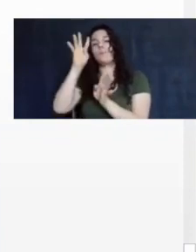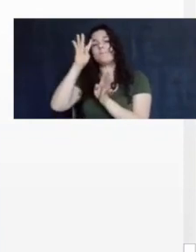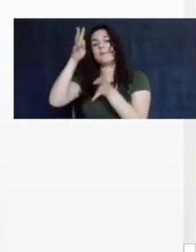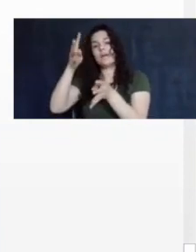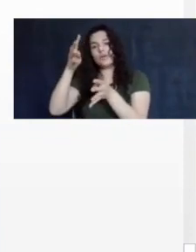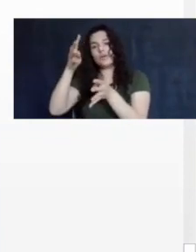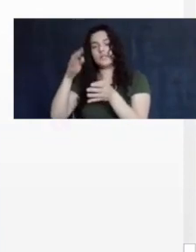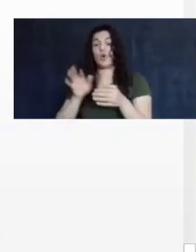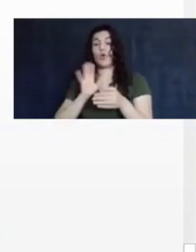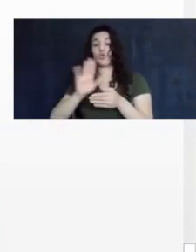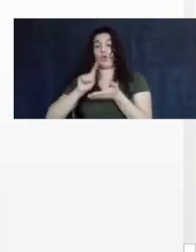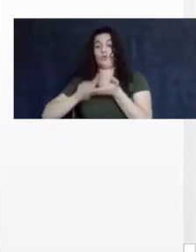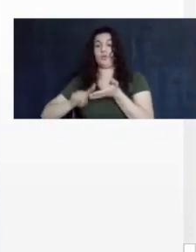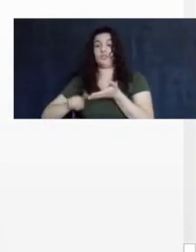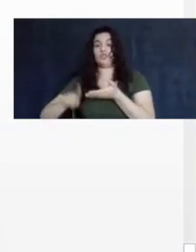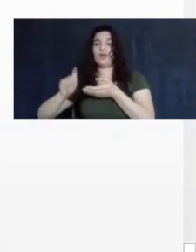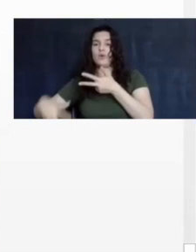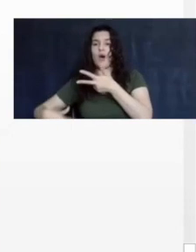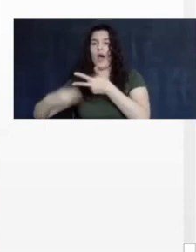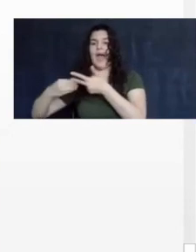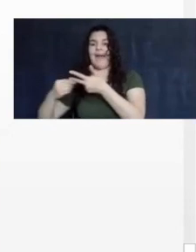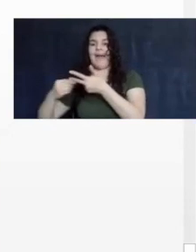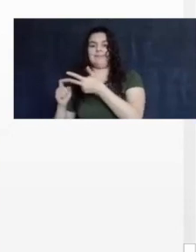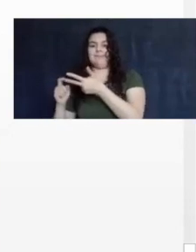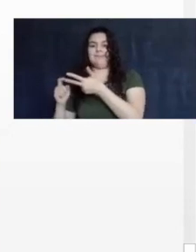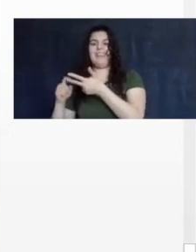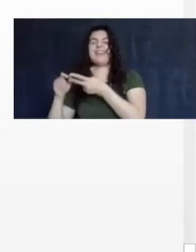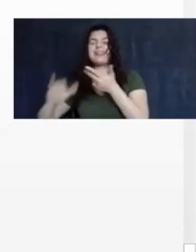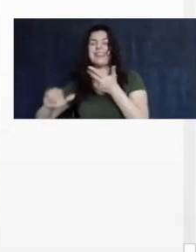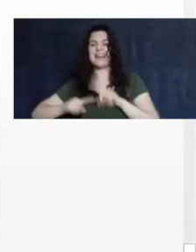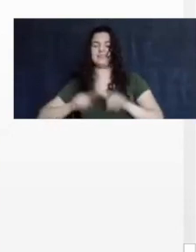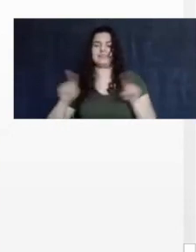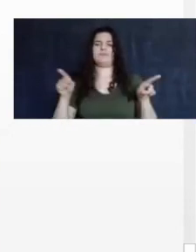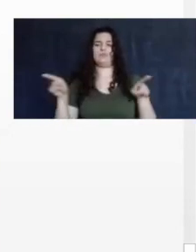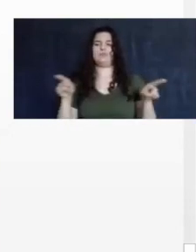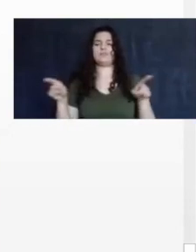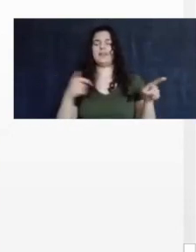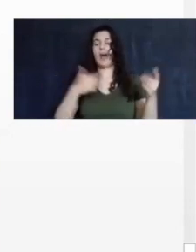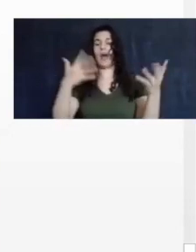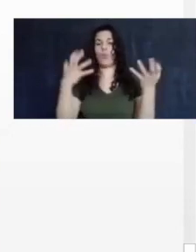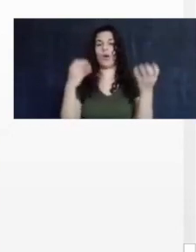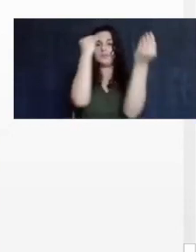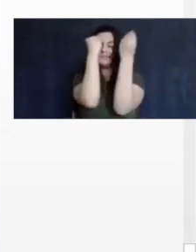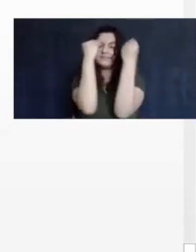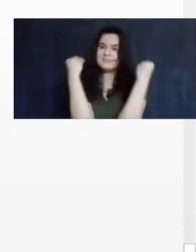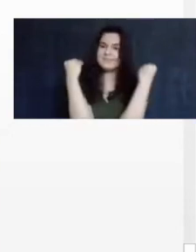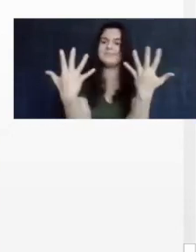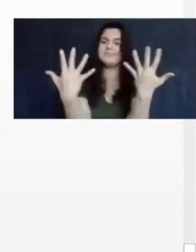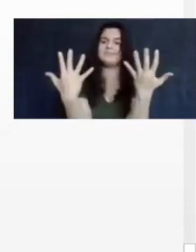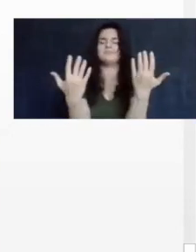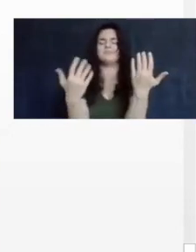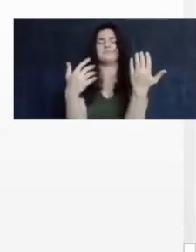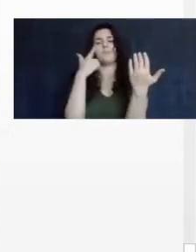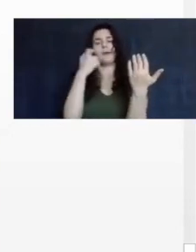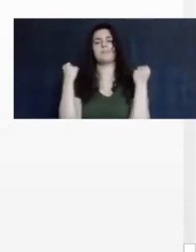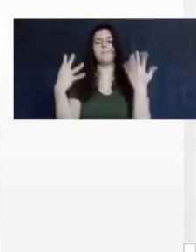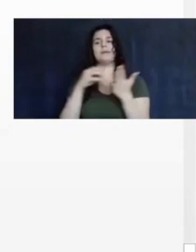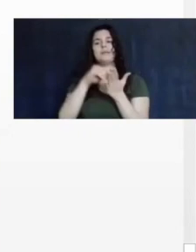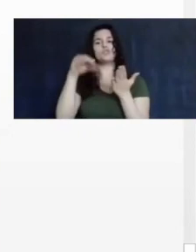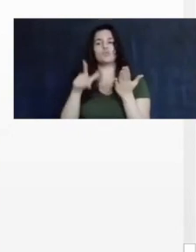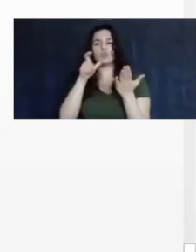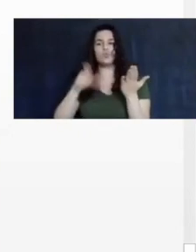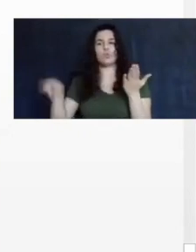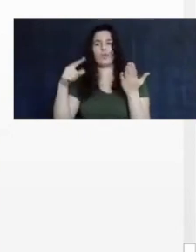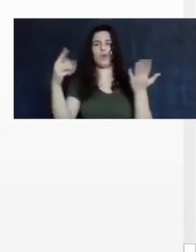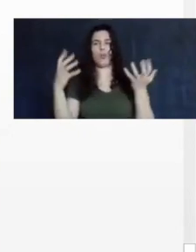of this. So that's kind of the big difference between the two. And I like students to hear that, because many students who are considering a